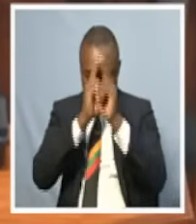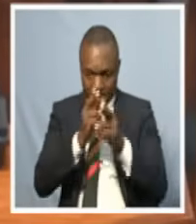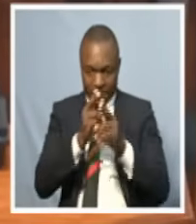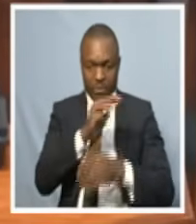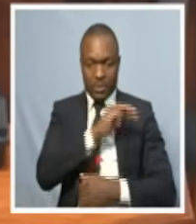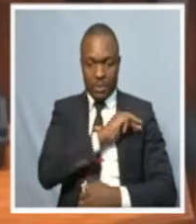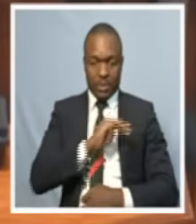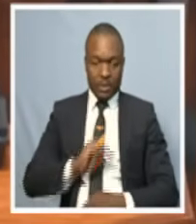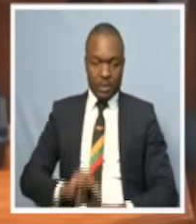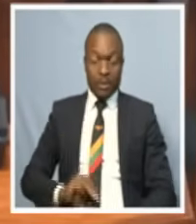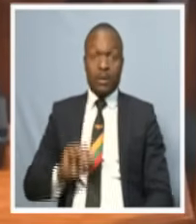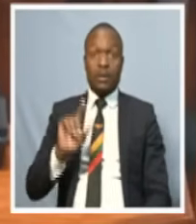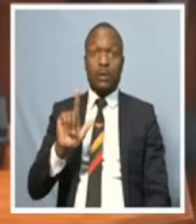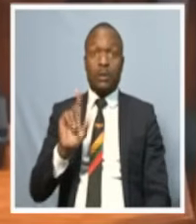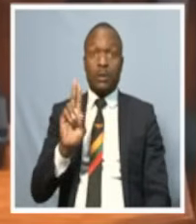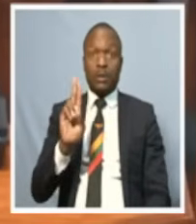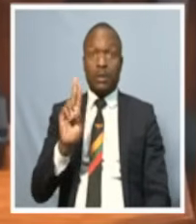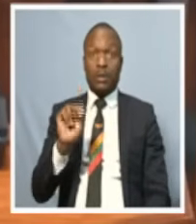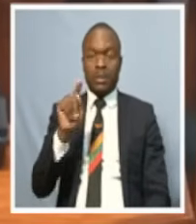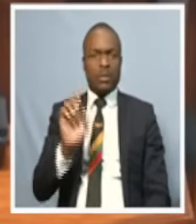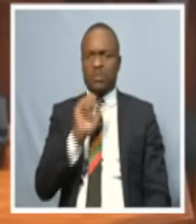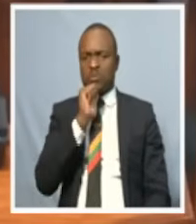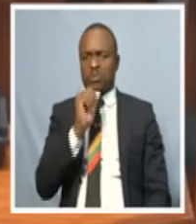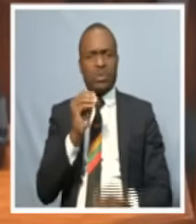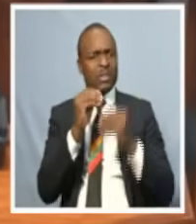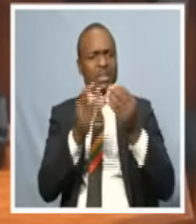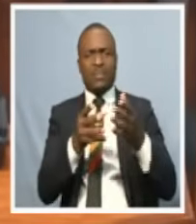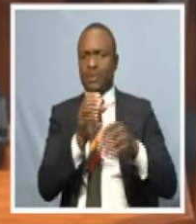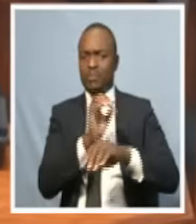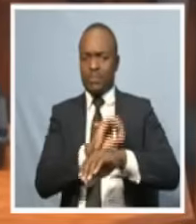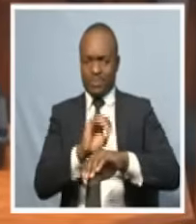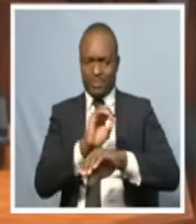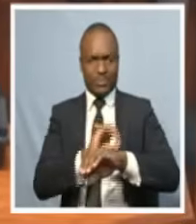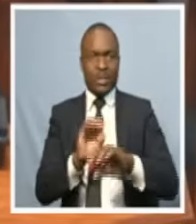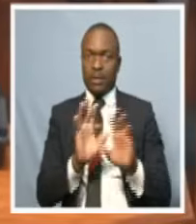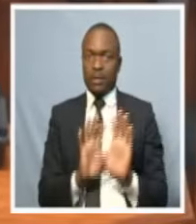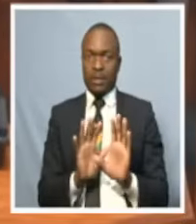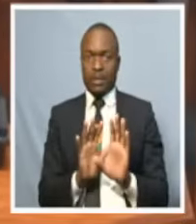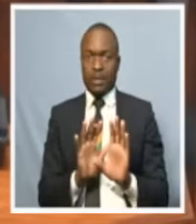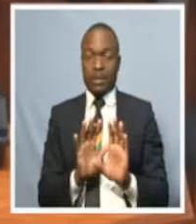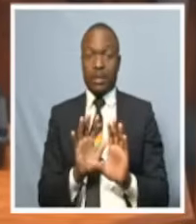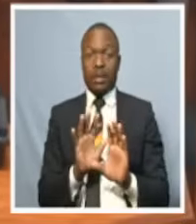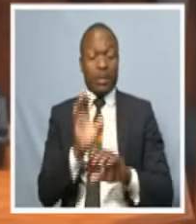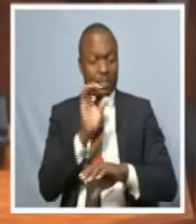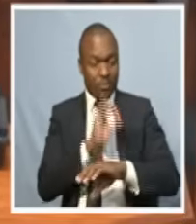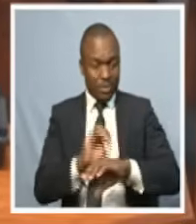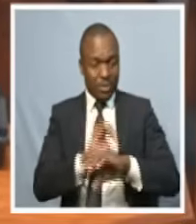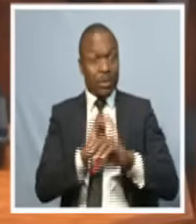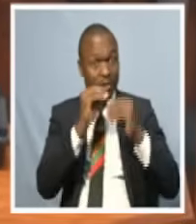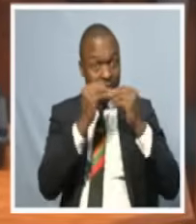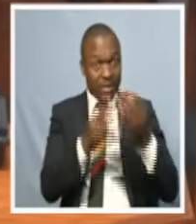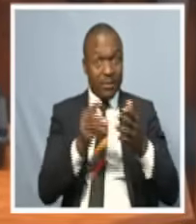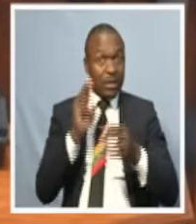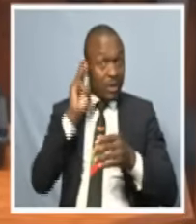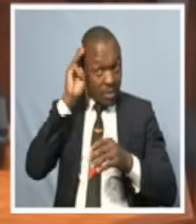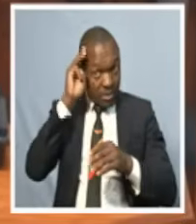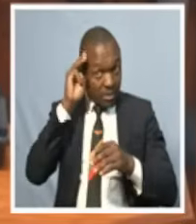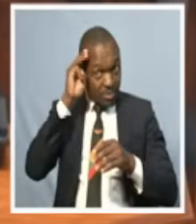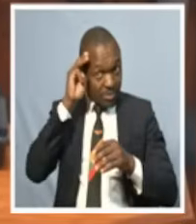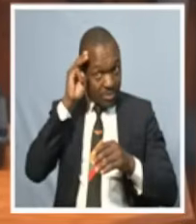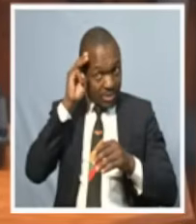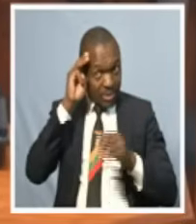Honorable Member for Lunte, you were not given the floor. The floor was given to the Honorable Minister of Home